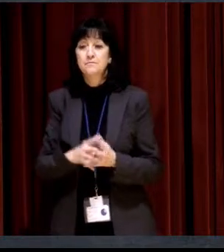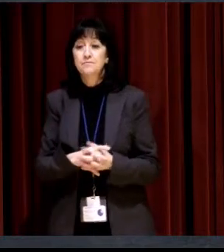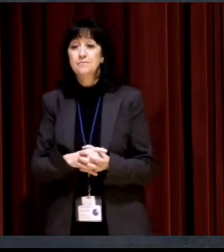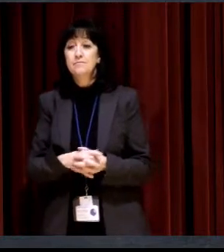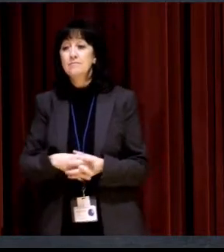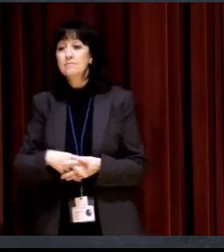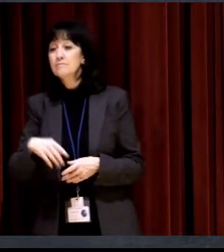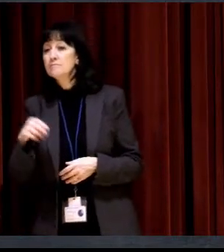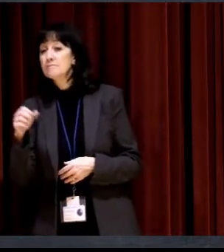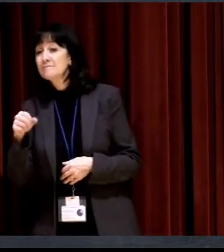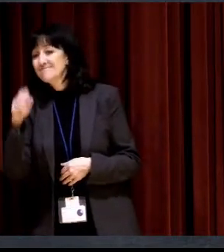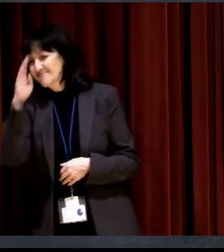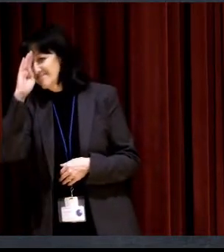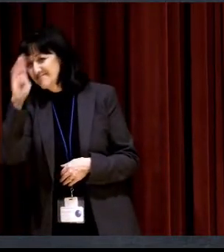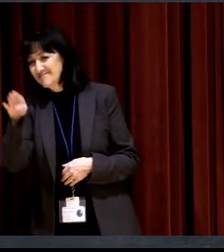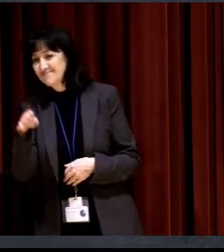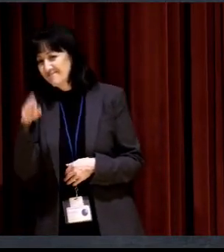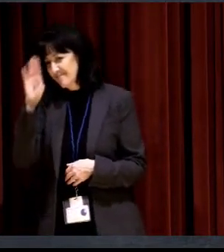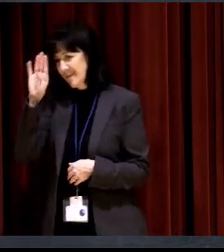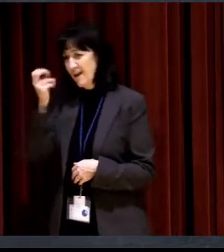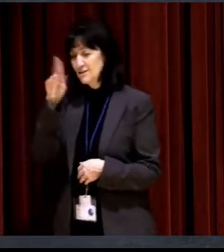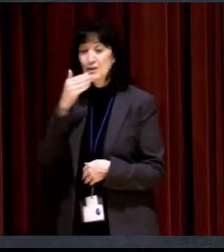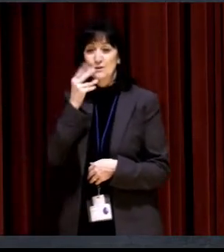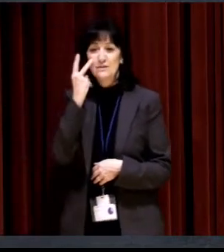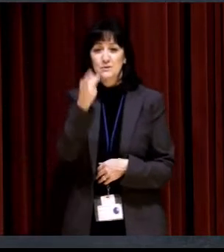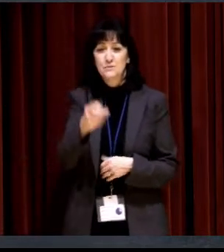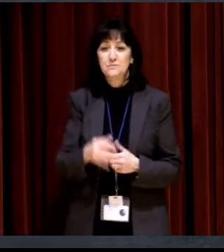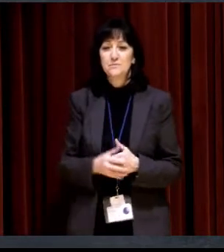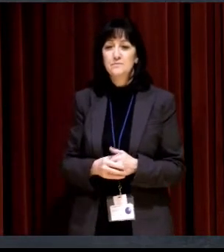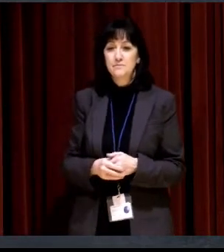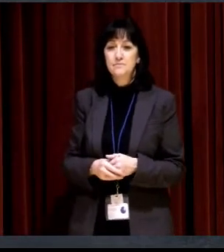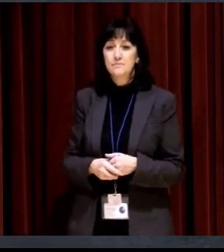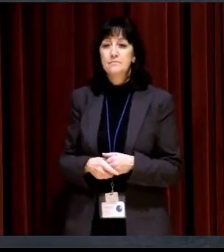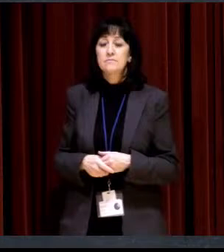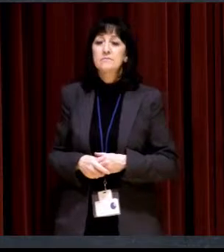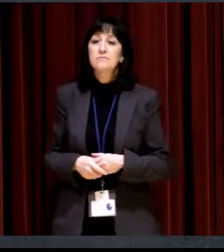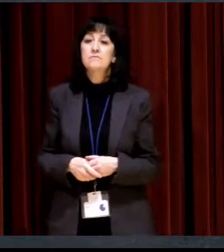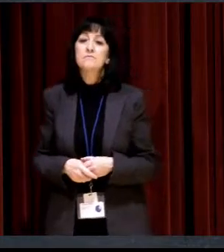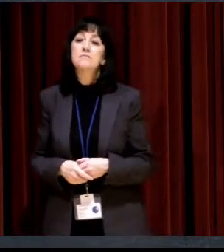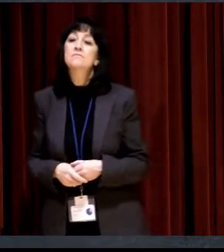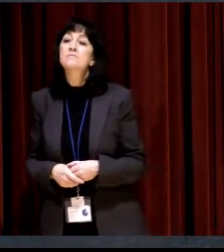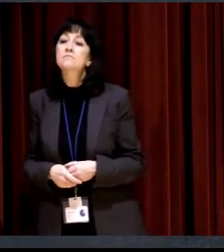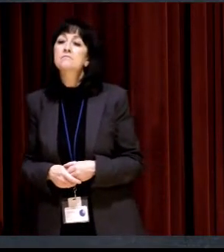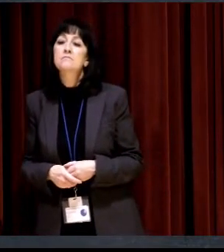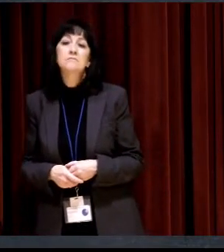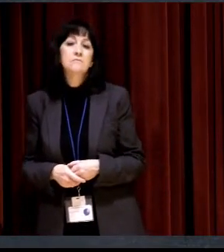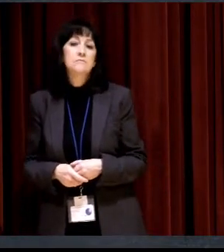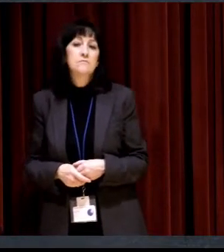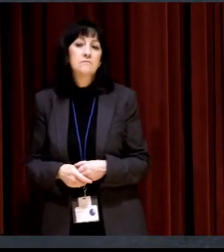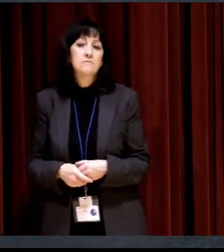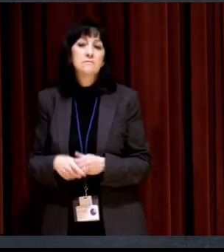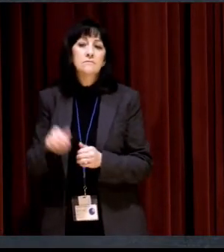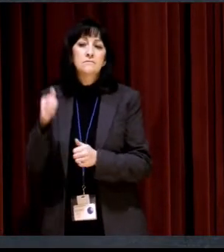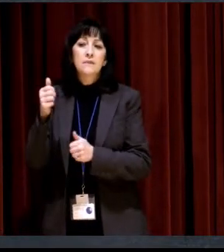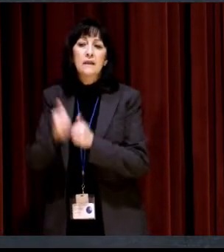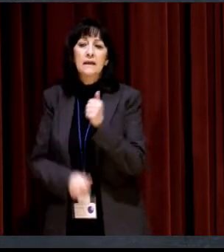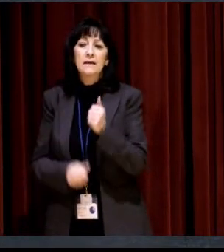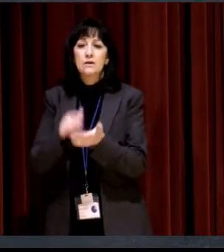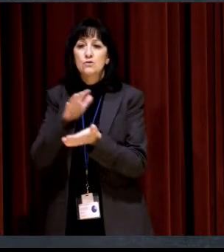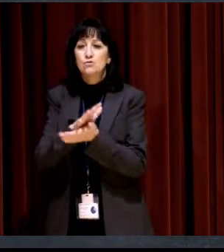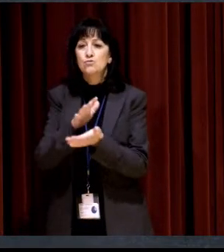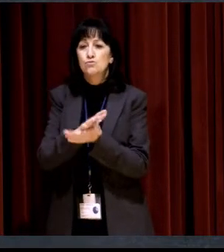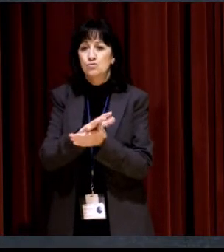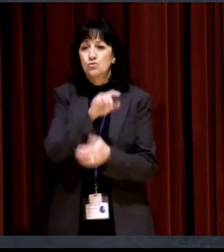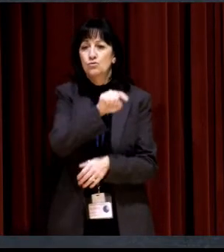Hey, Stephanie. Hi, John. Good to see you. So at each school, as a part of what we've seen elsewhere, they have community councils